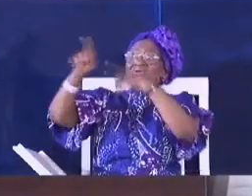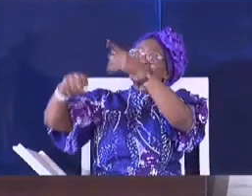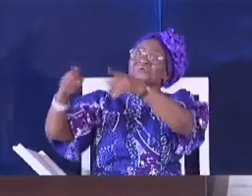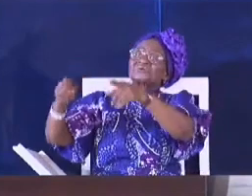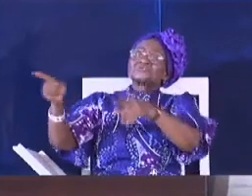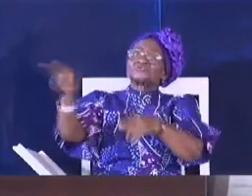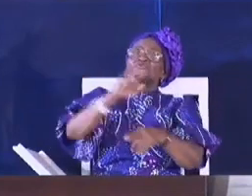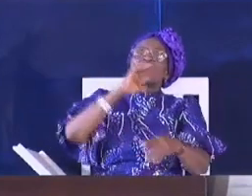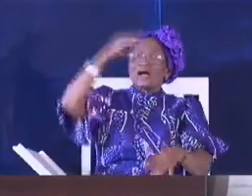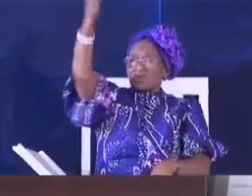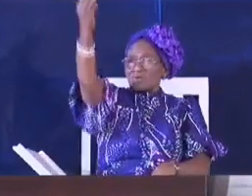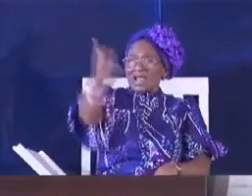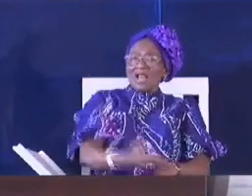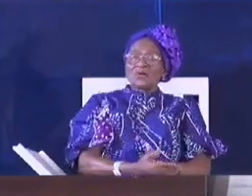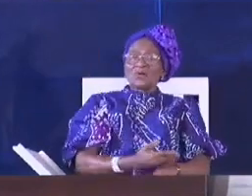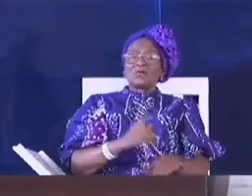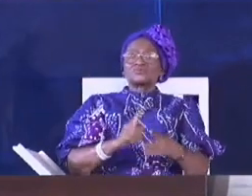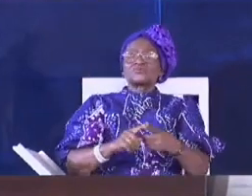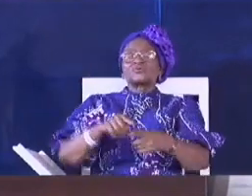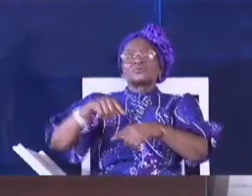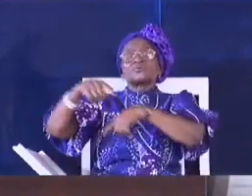But I have a feeling that